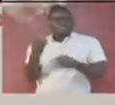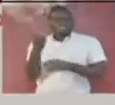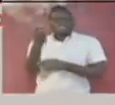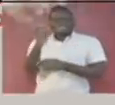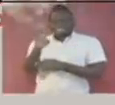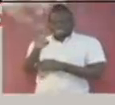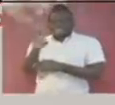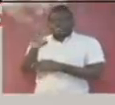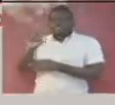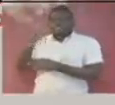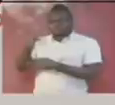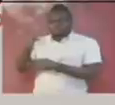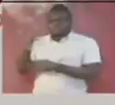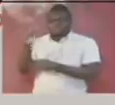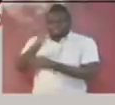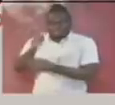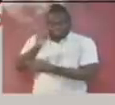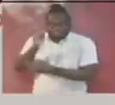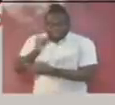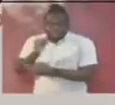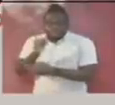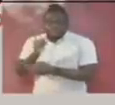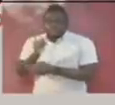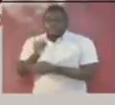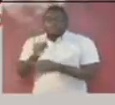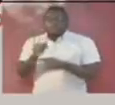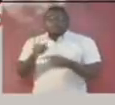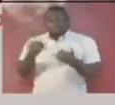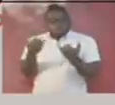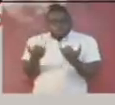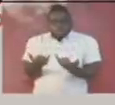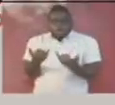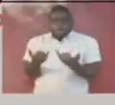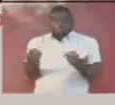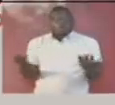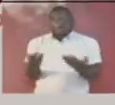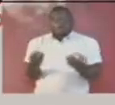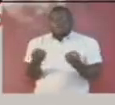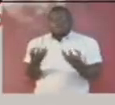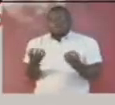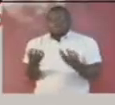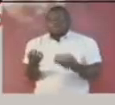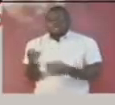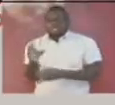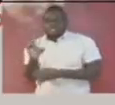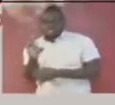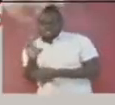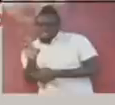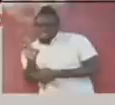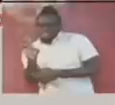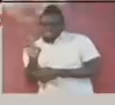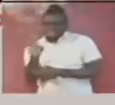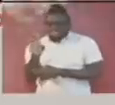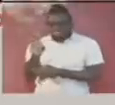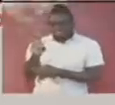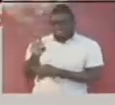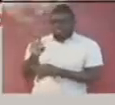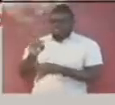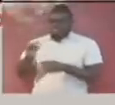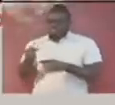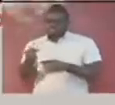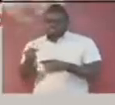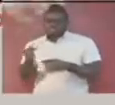time I was here, they are now about 8,000 to 9,000 a day. So significant